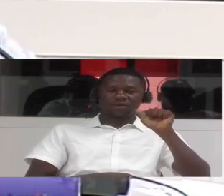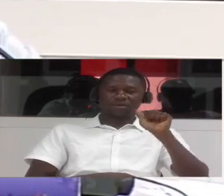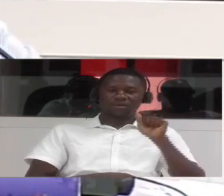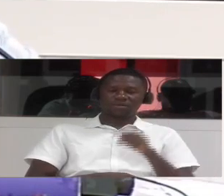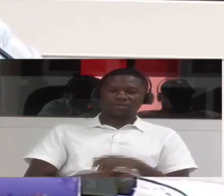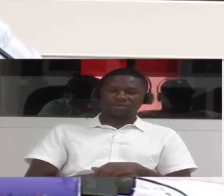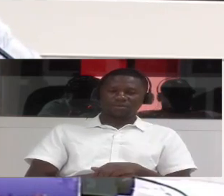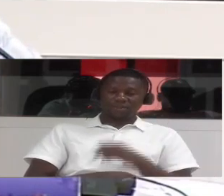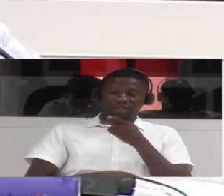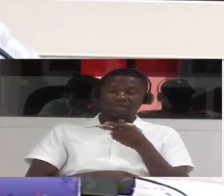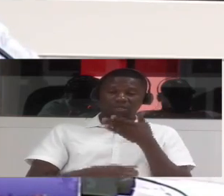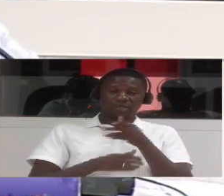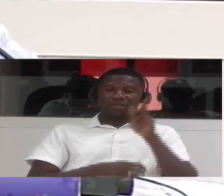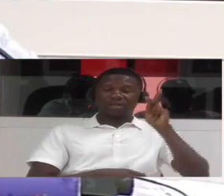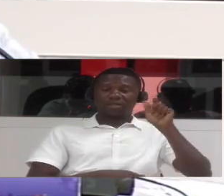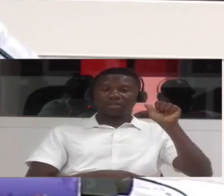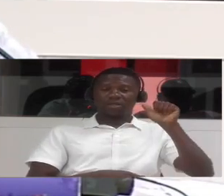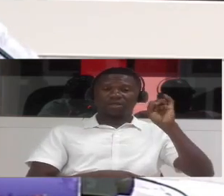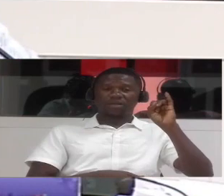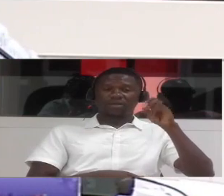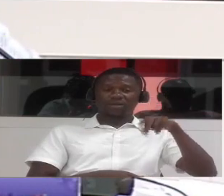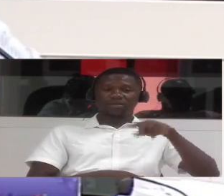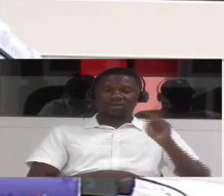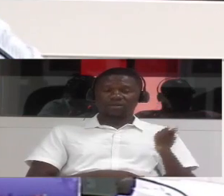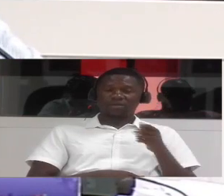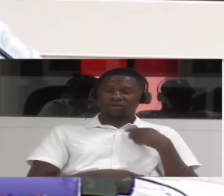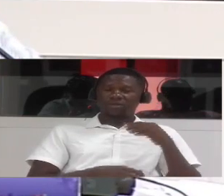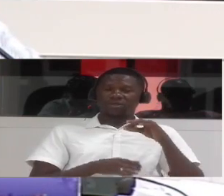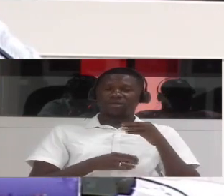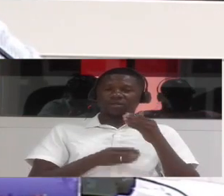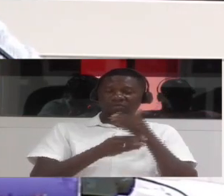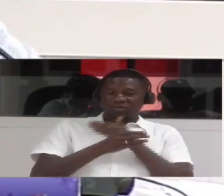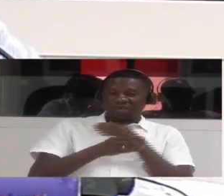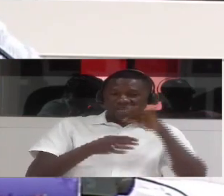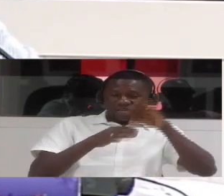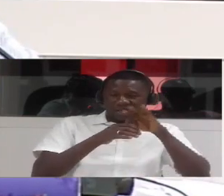the by-election there, and also Lamin Diba during the by-election in Kiang.